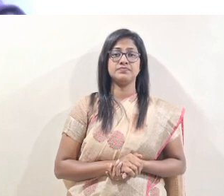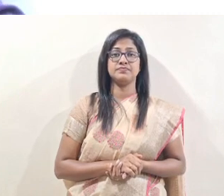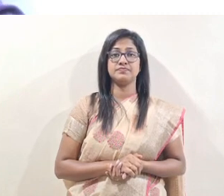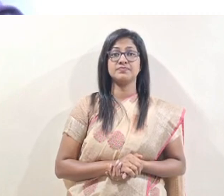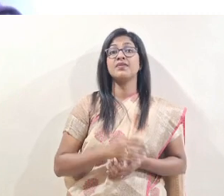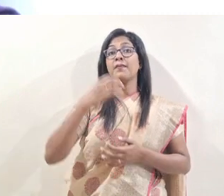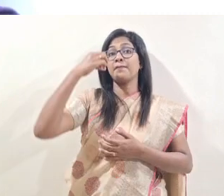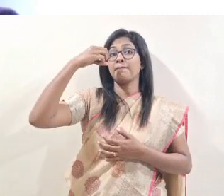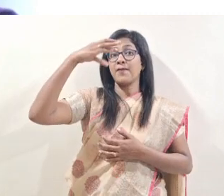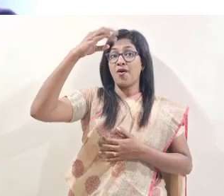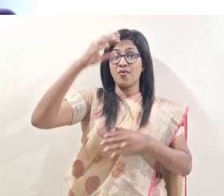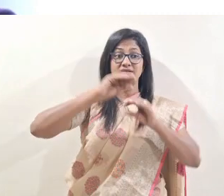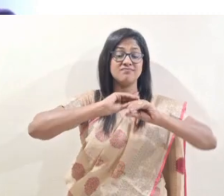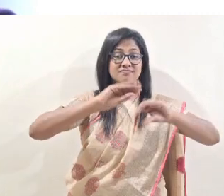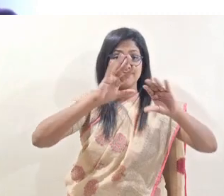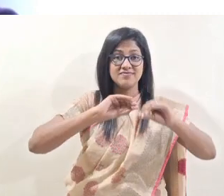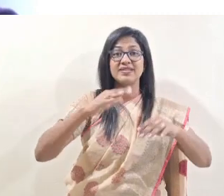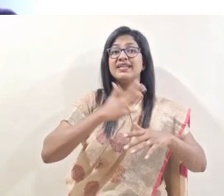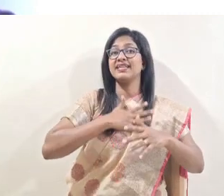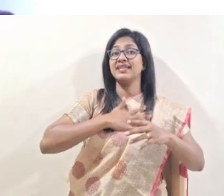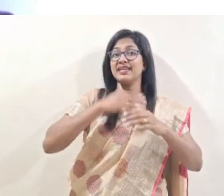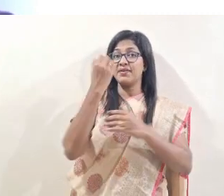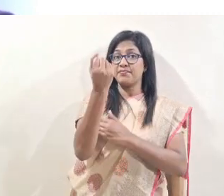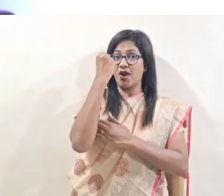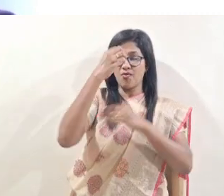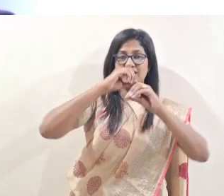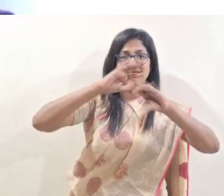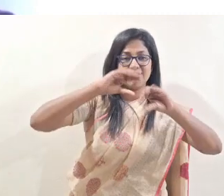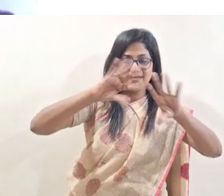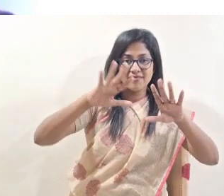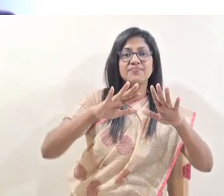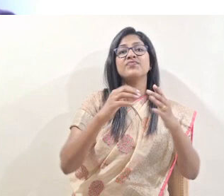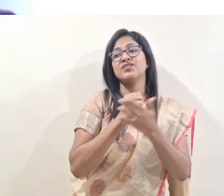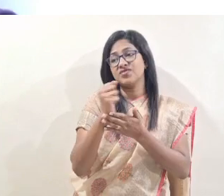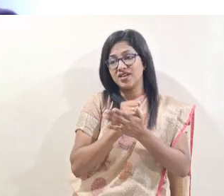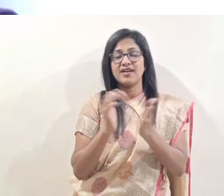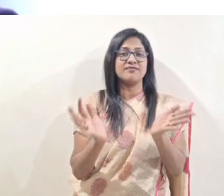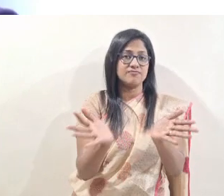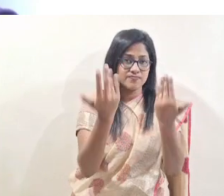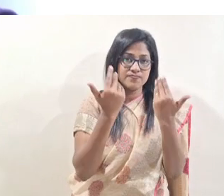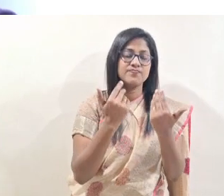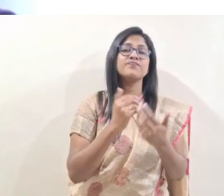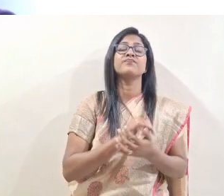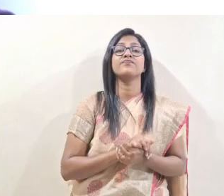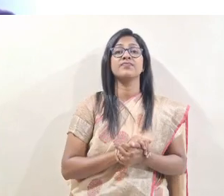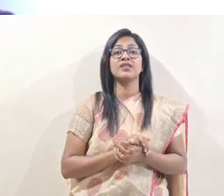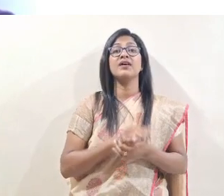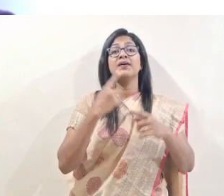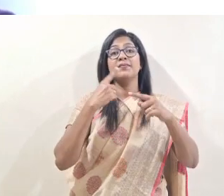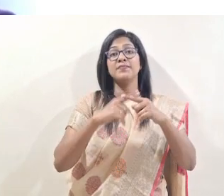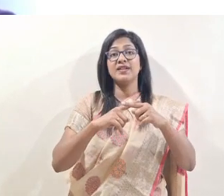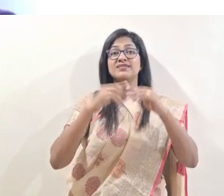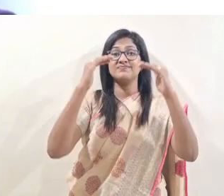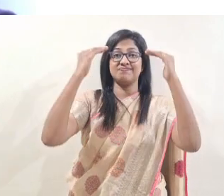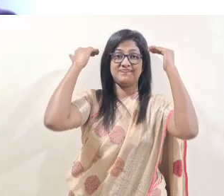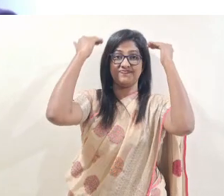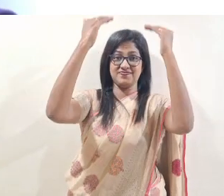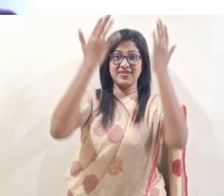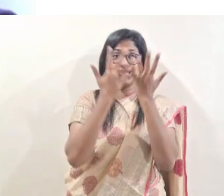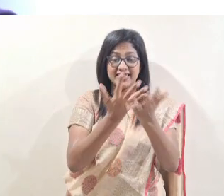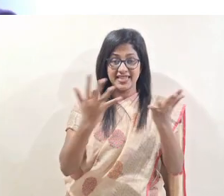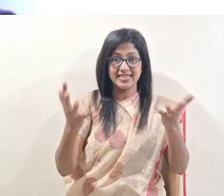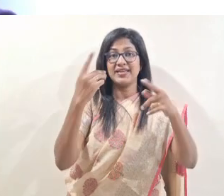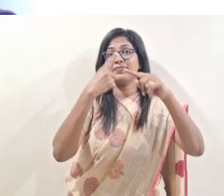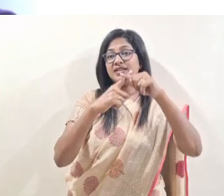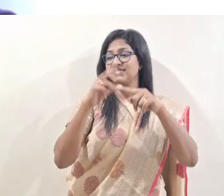Power supply, use of green power, generate green power wherever you can. The overhead equipment and third rail